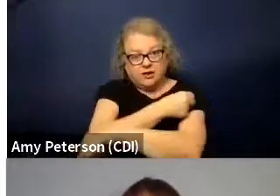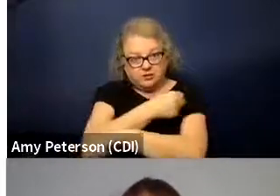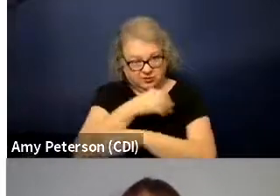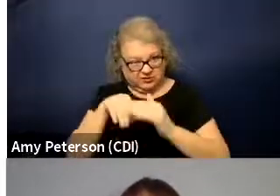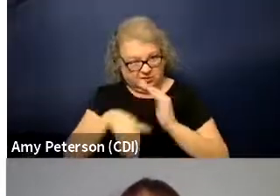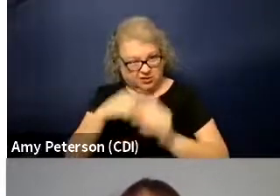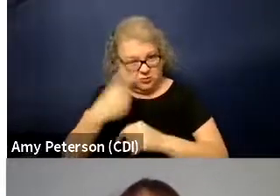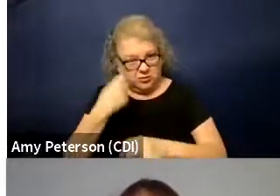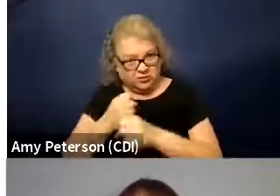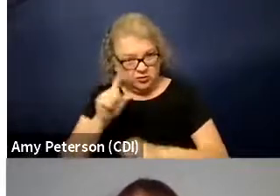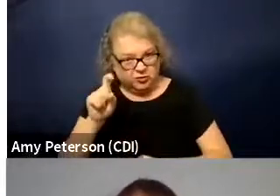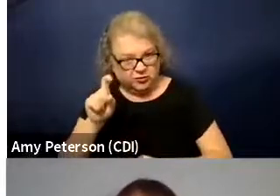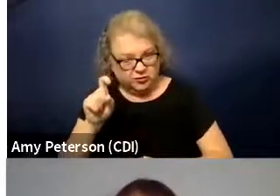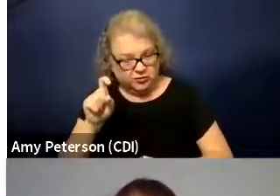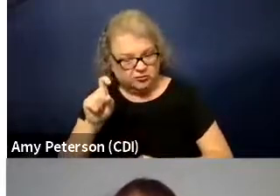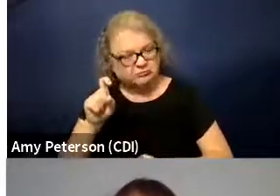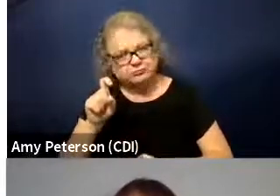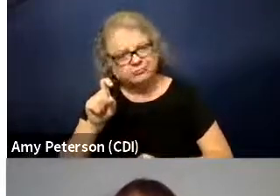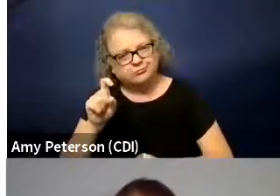years earlier.